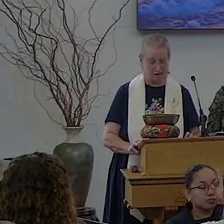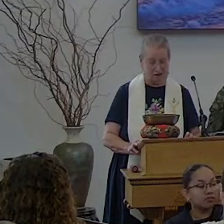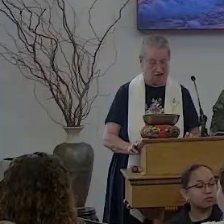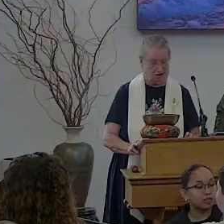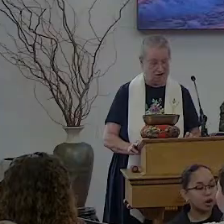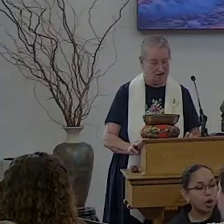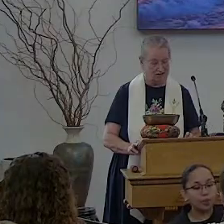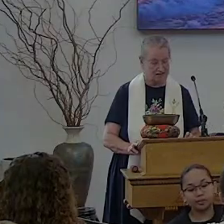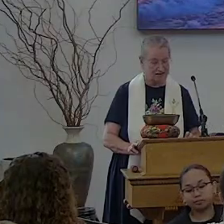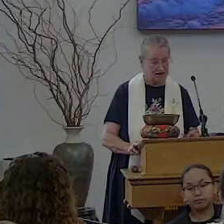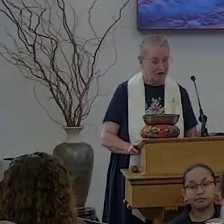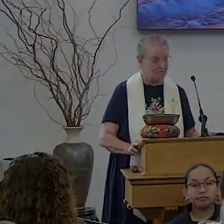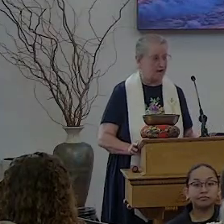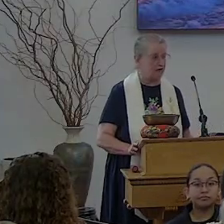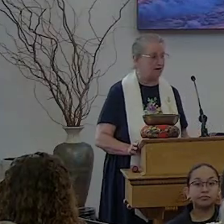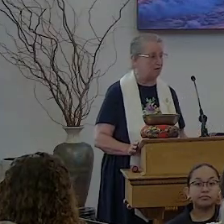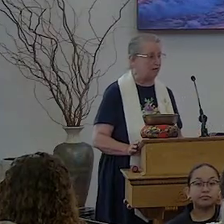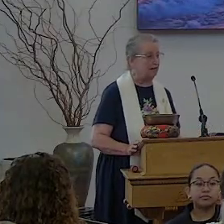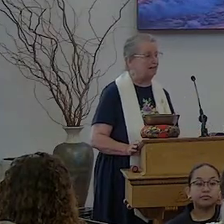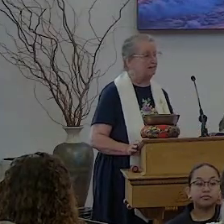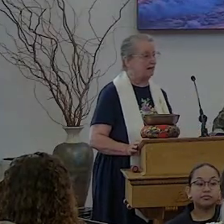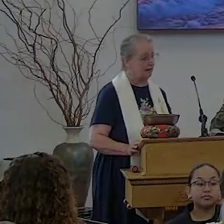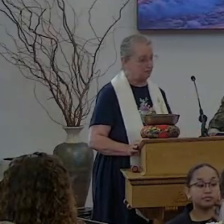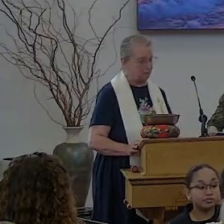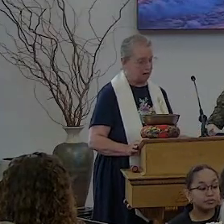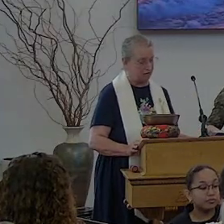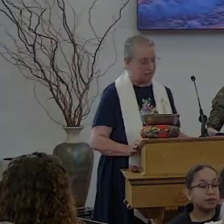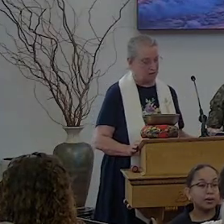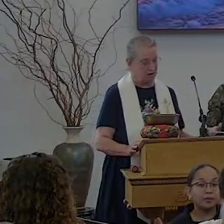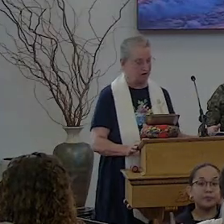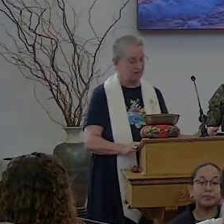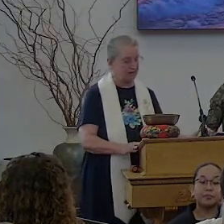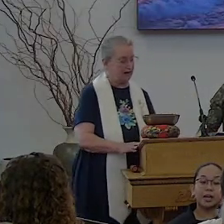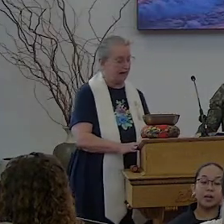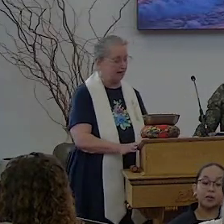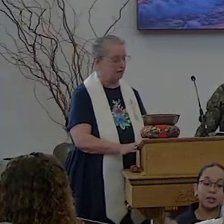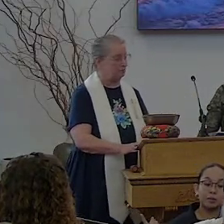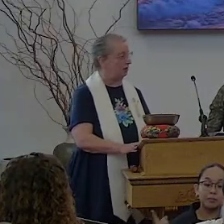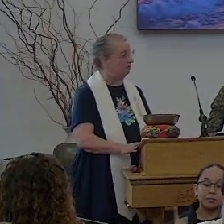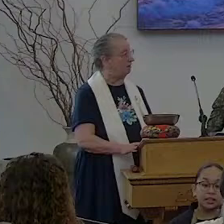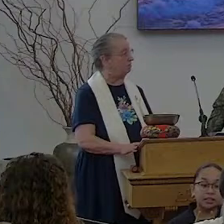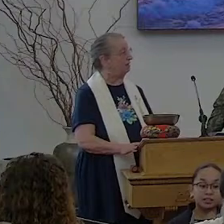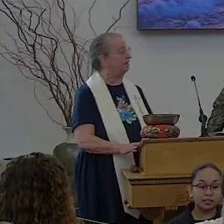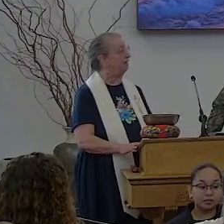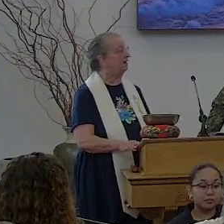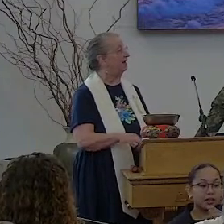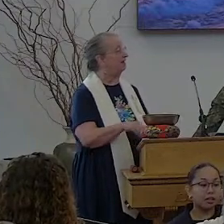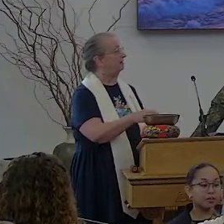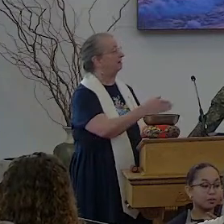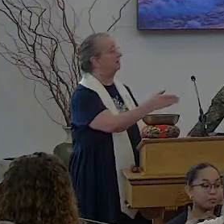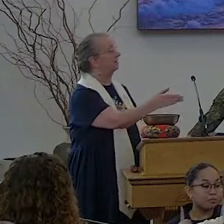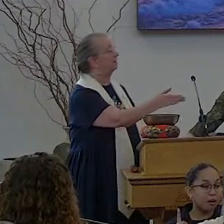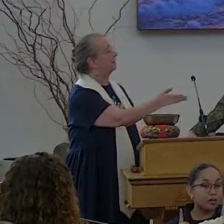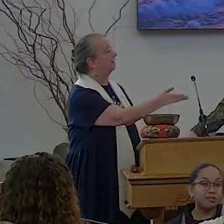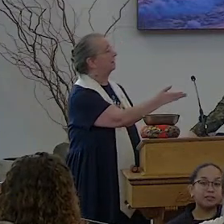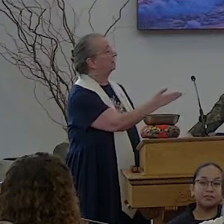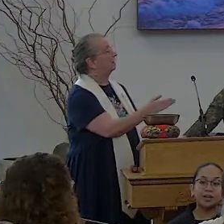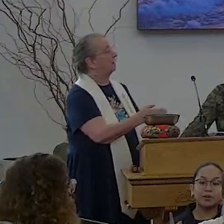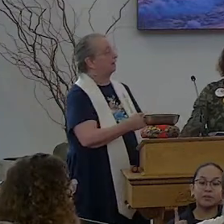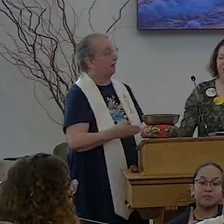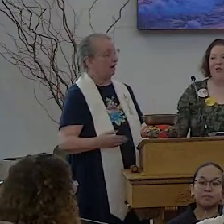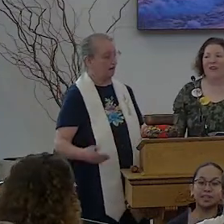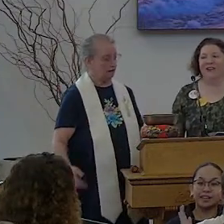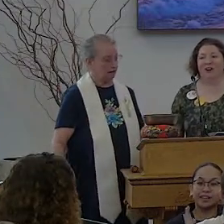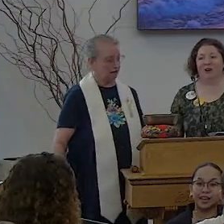always in our hearts. Merry meet and merry part, and merry meet again.